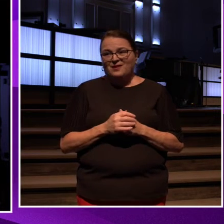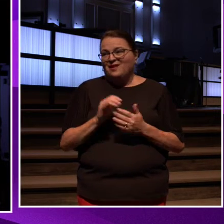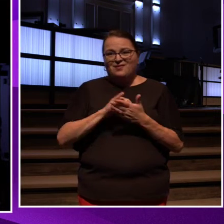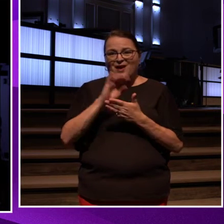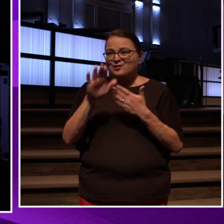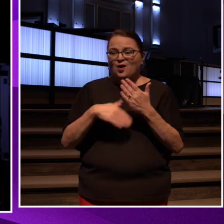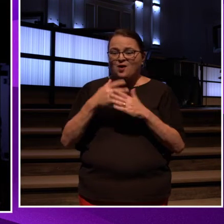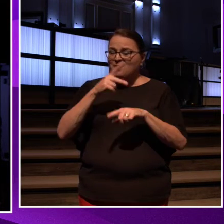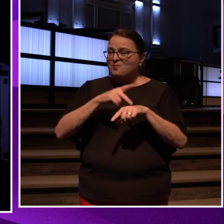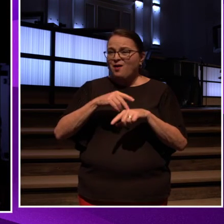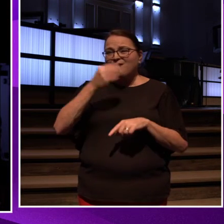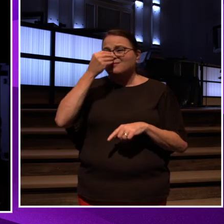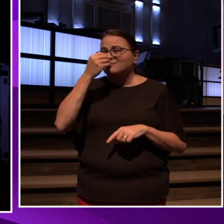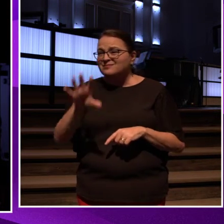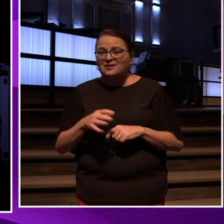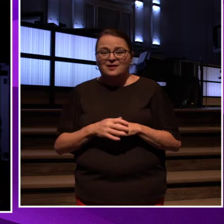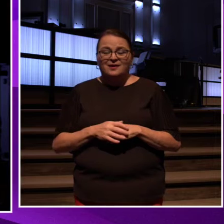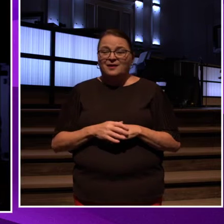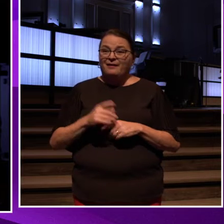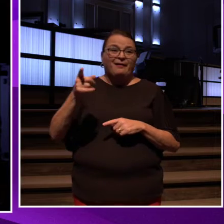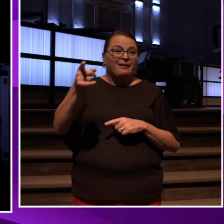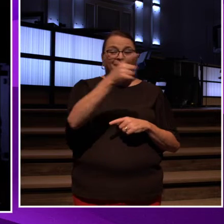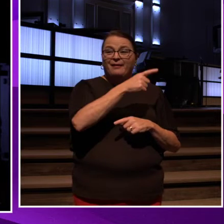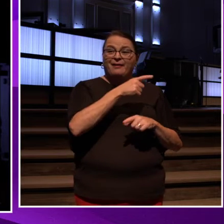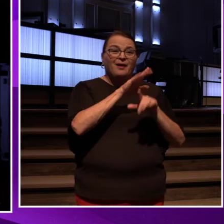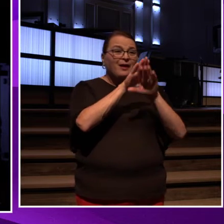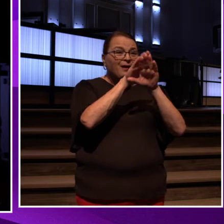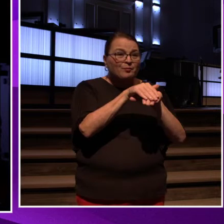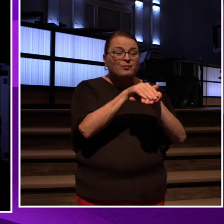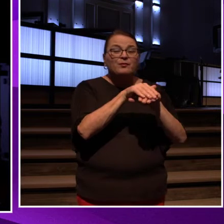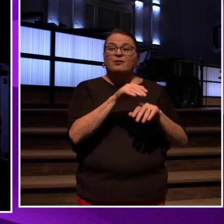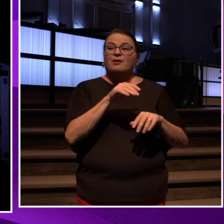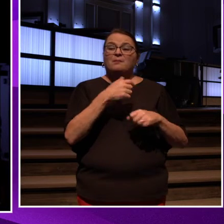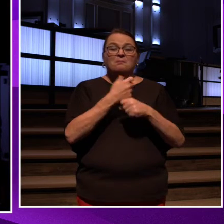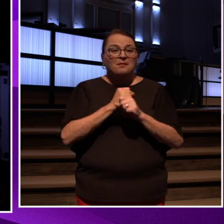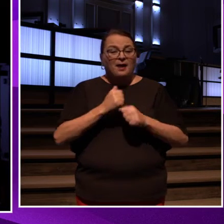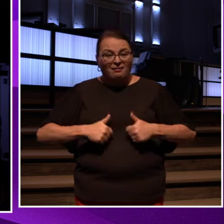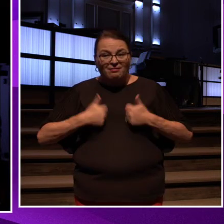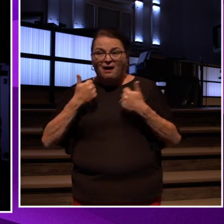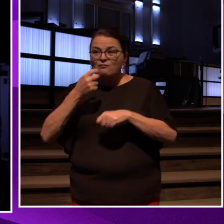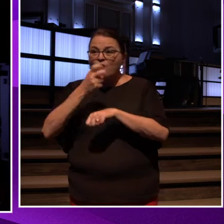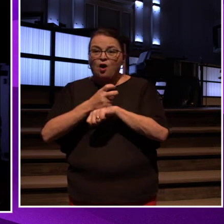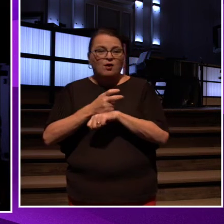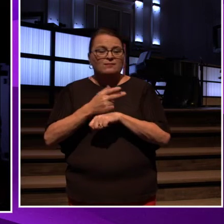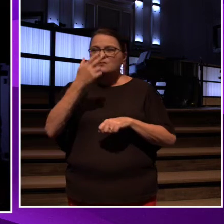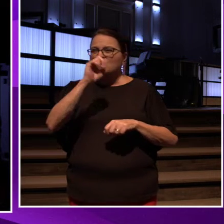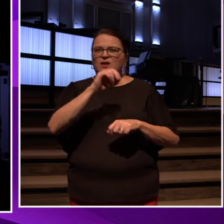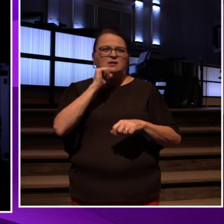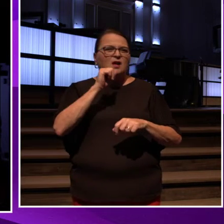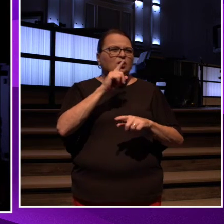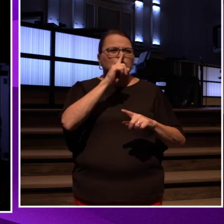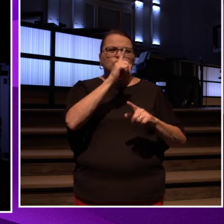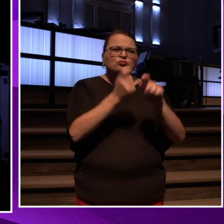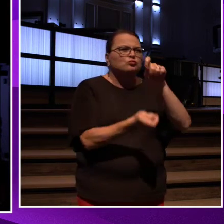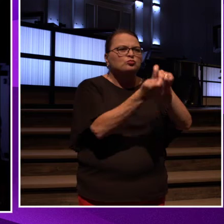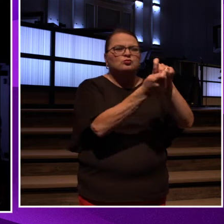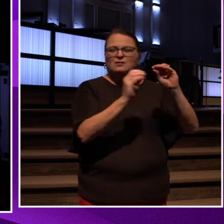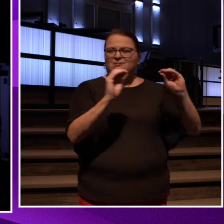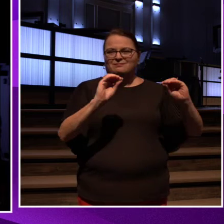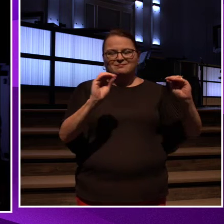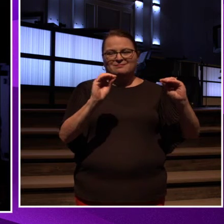about, he didn't care if there were phony balonies out there trying to make life harder on him. He didn't take after them to avenge them or get back at them. He didn't